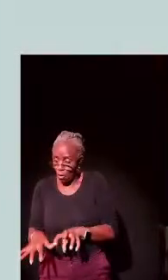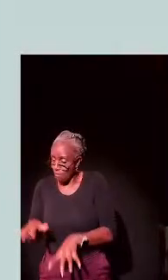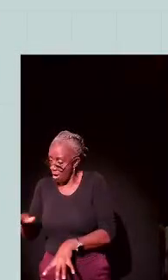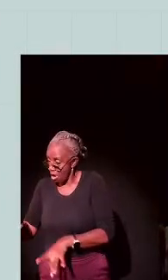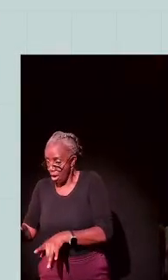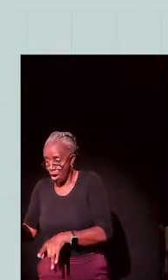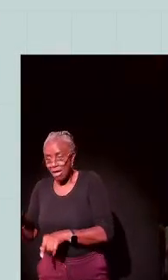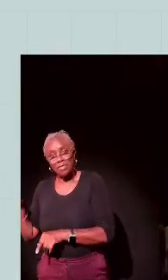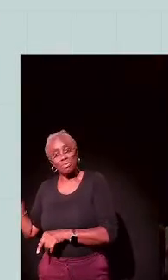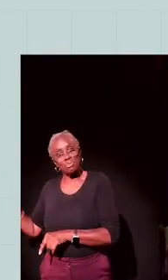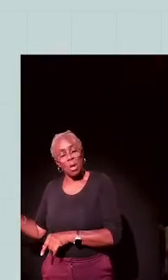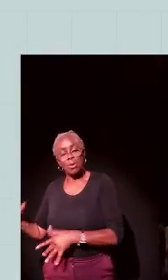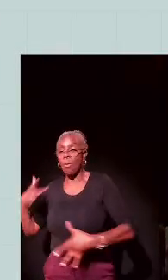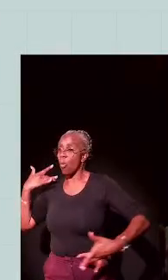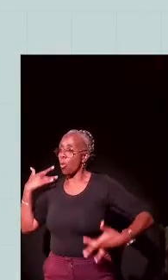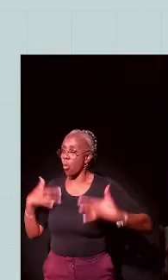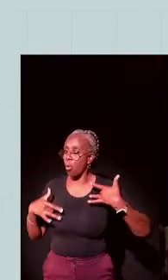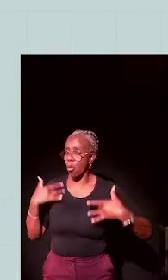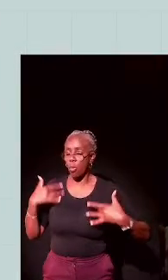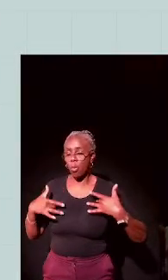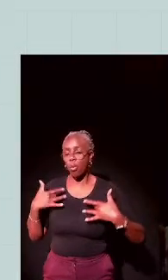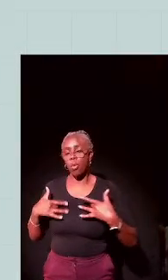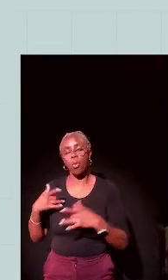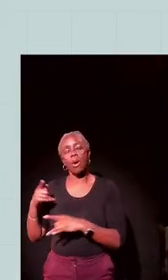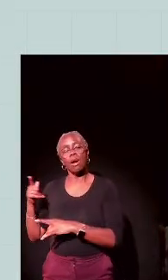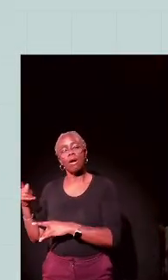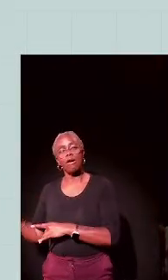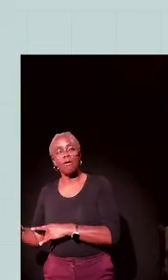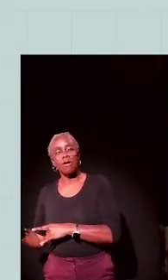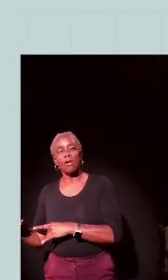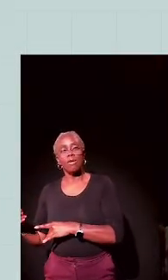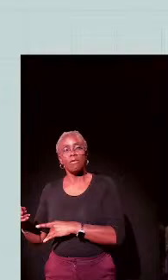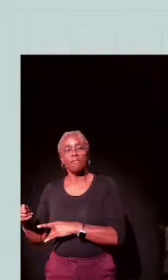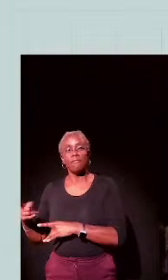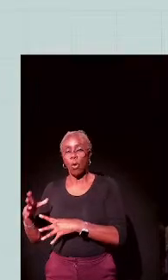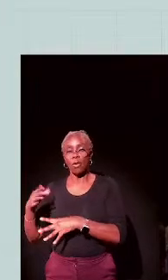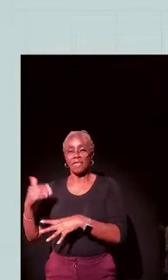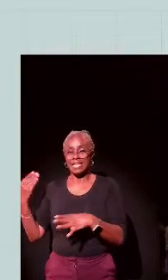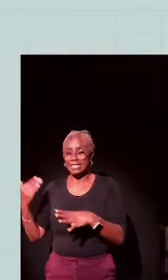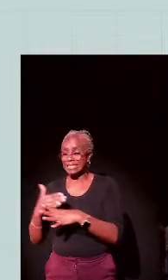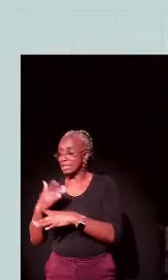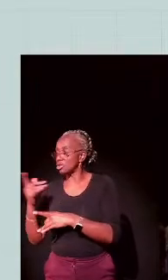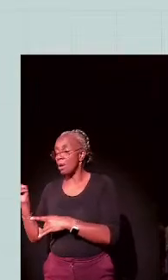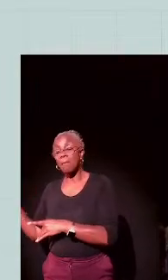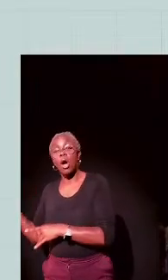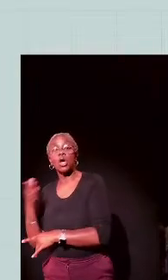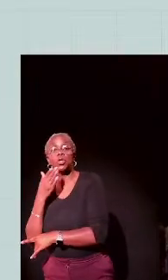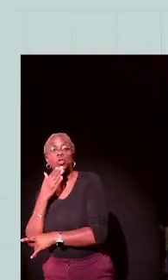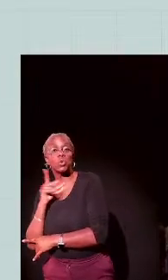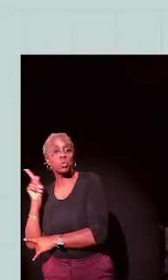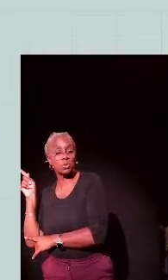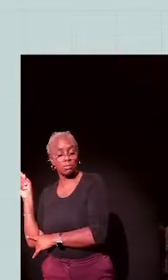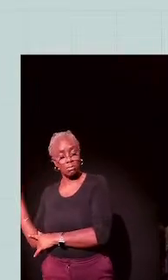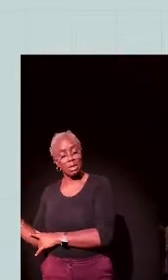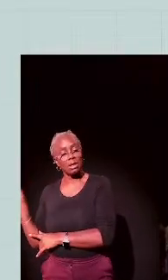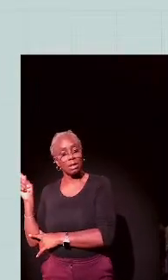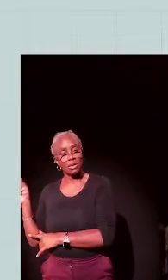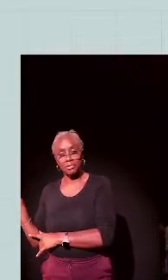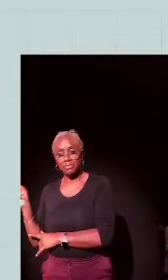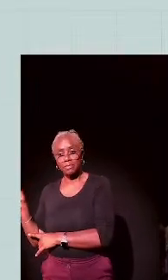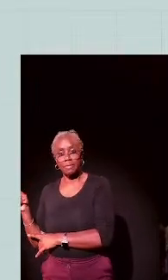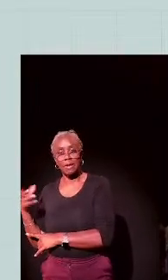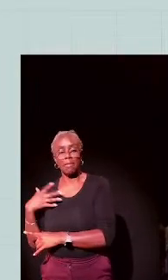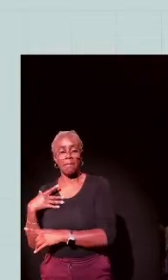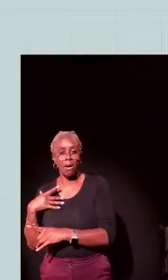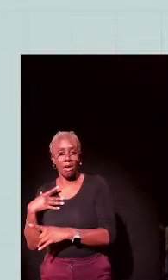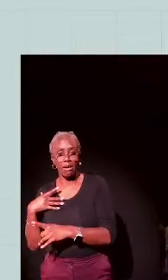interesting insights into the condition itself. But at the same time, I kind of used those as my constraints around the